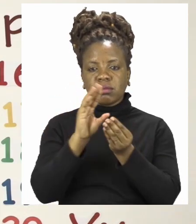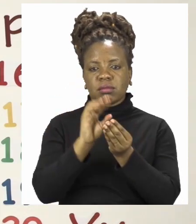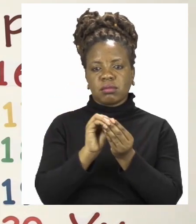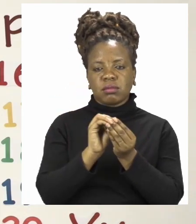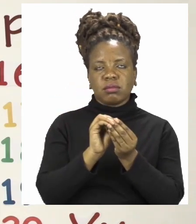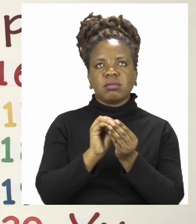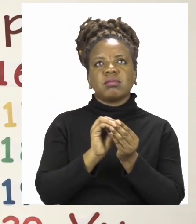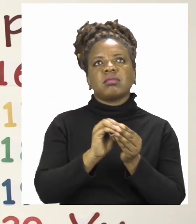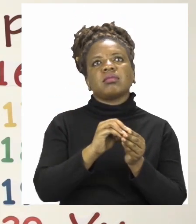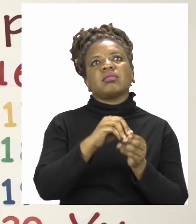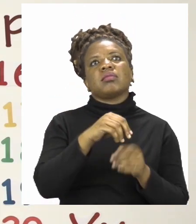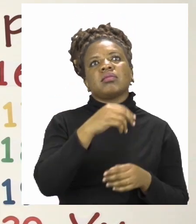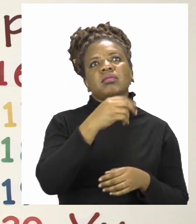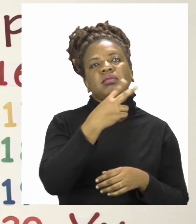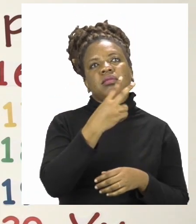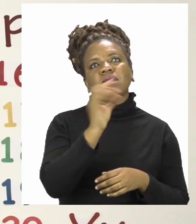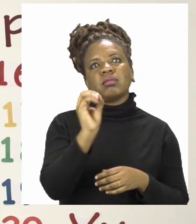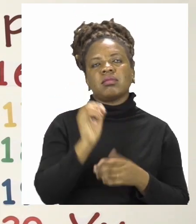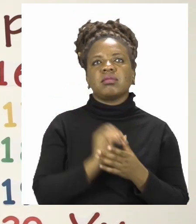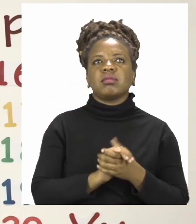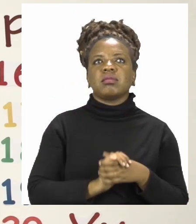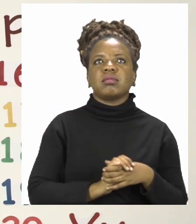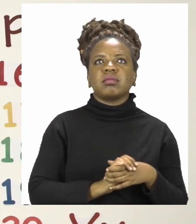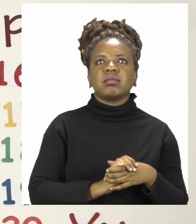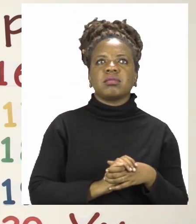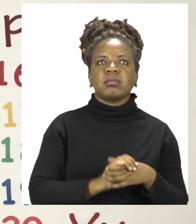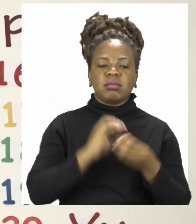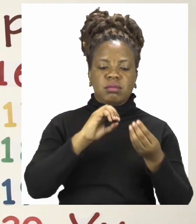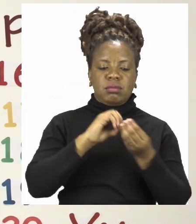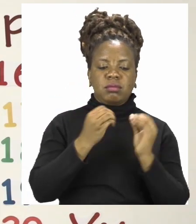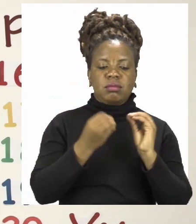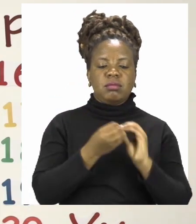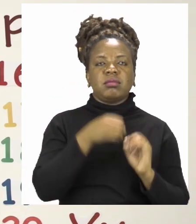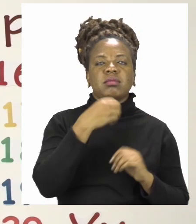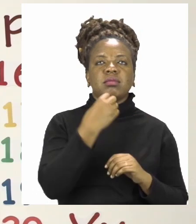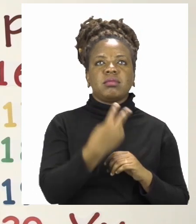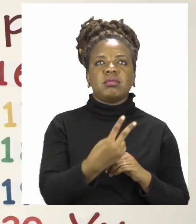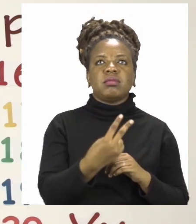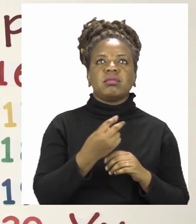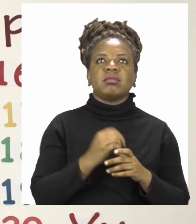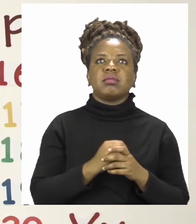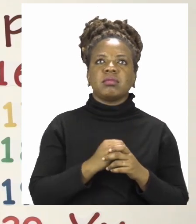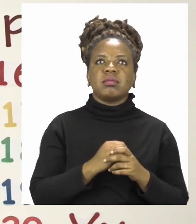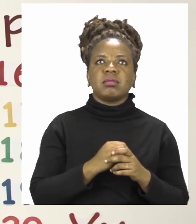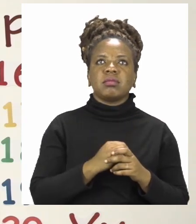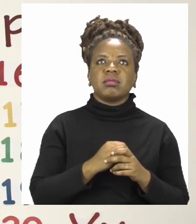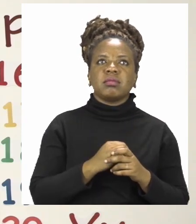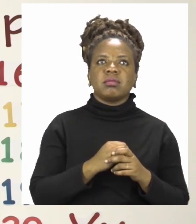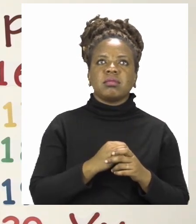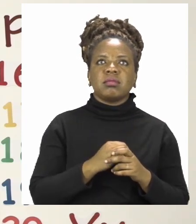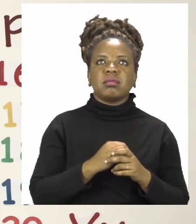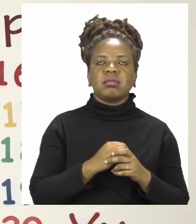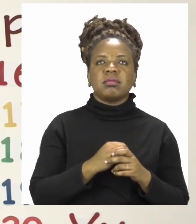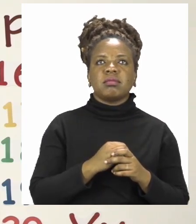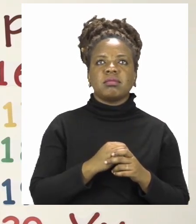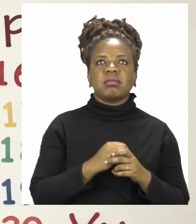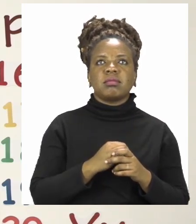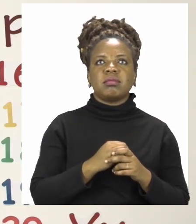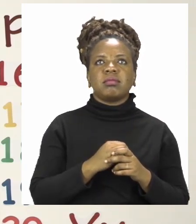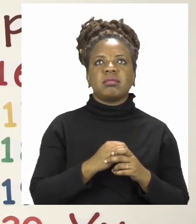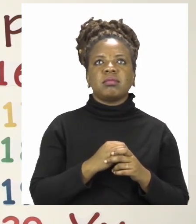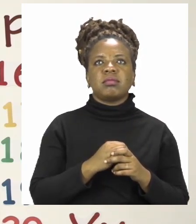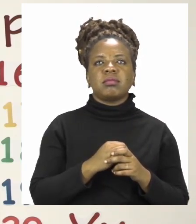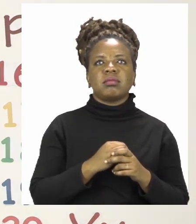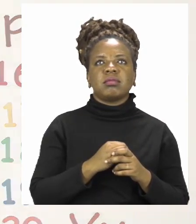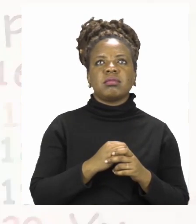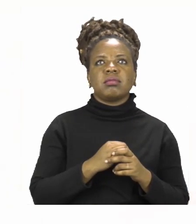look at number 2 for our exercise. Let's take a look at our exercise. On our